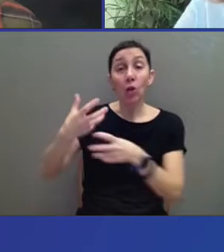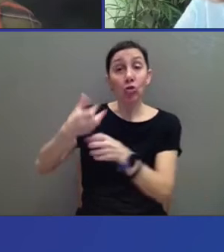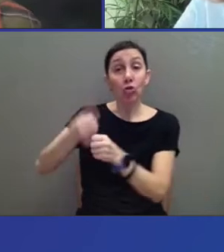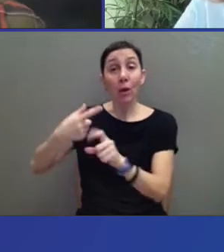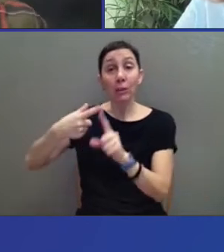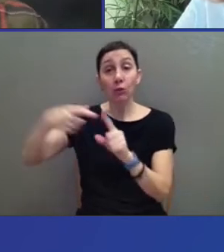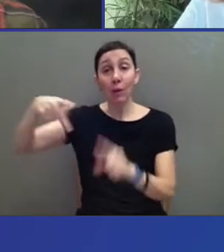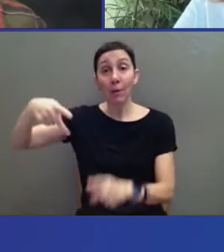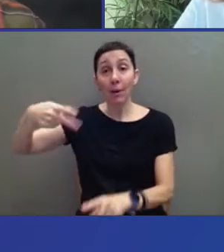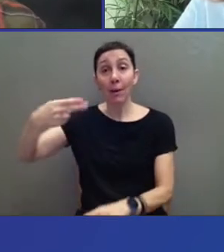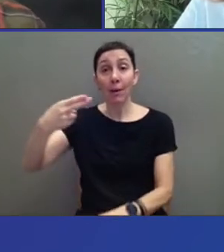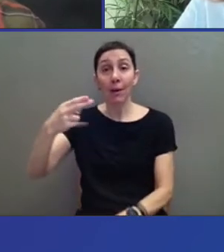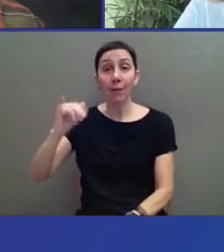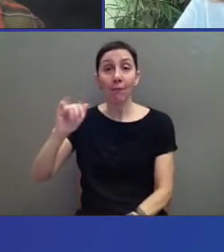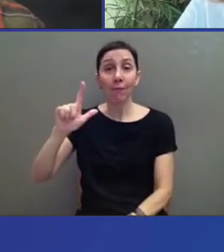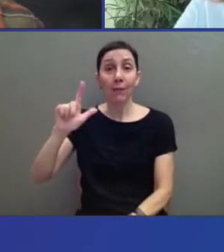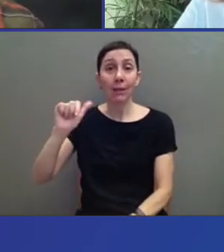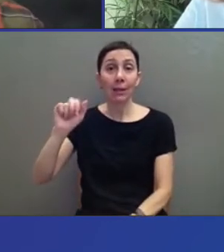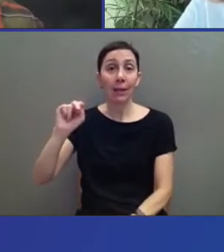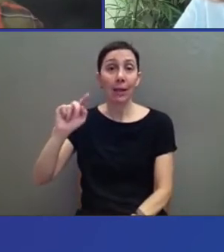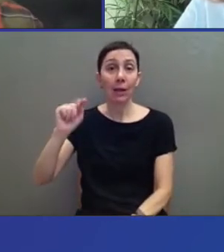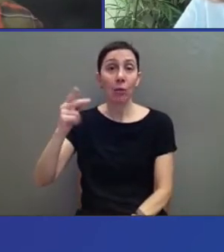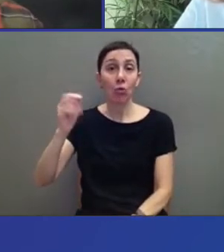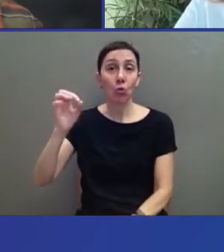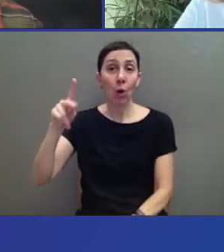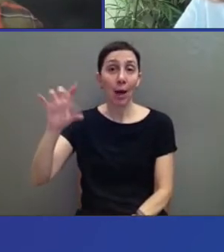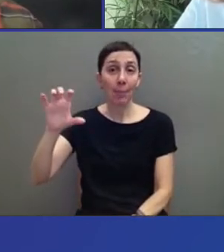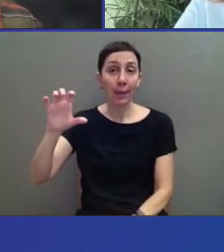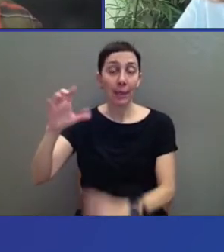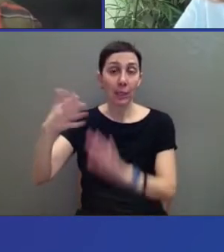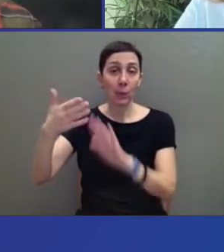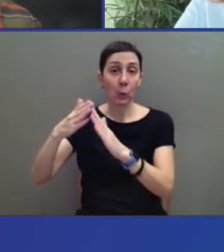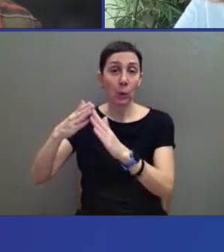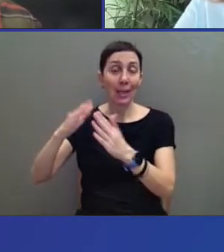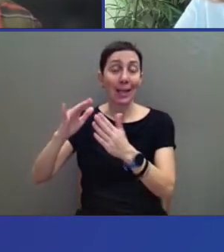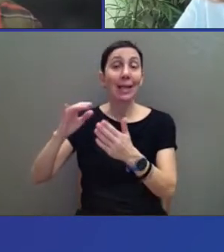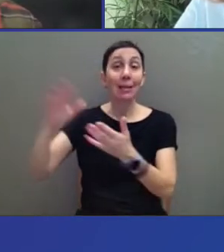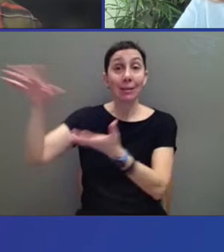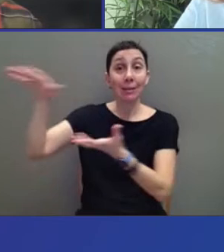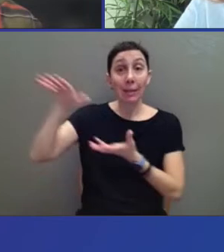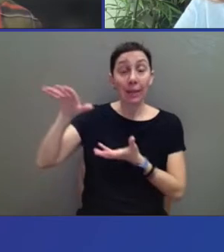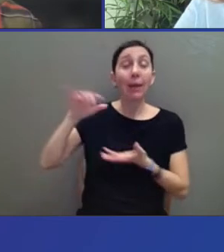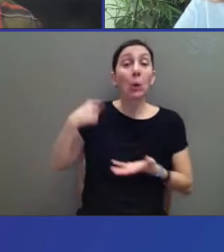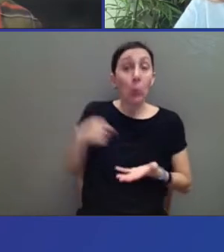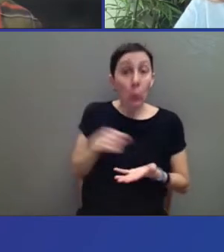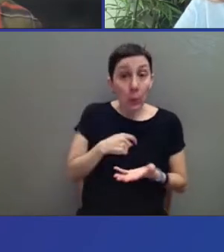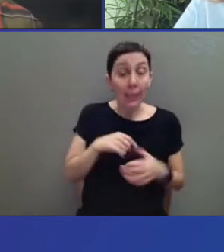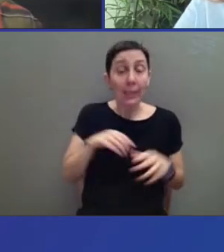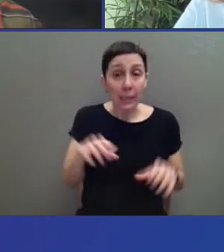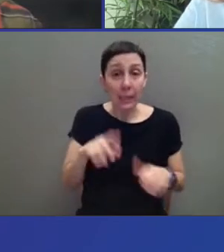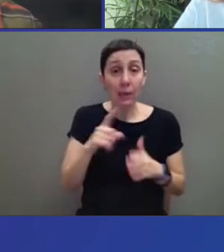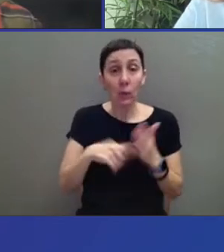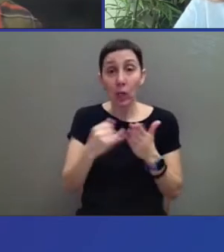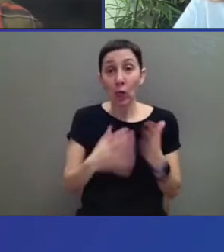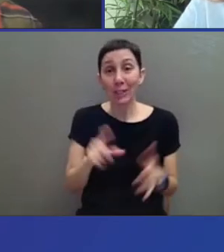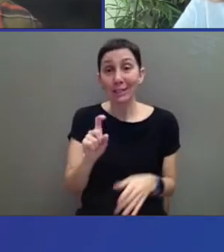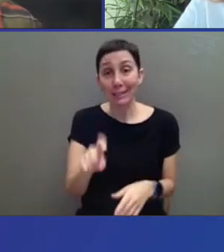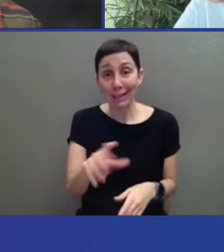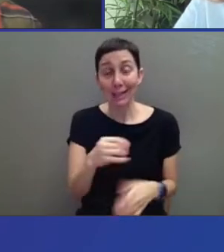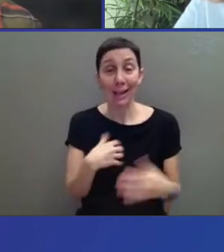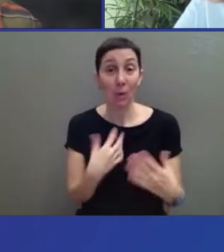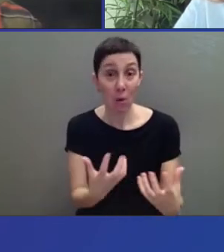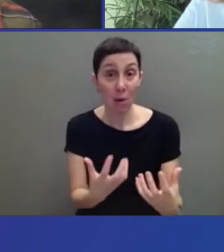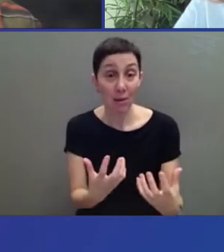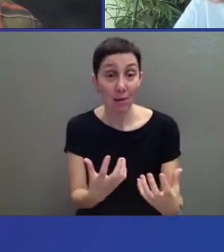that we were doing what artists needed and wanted us to do. And